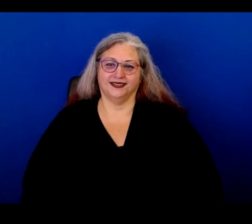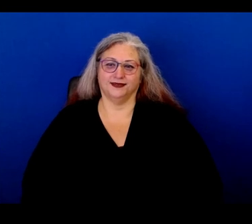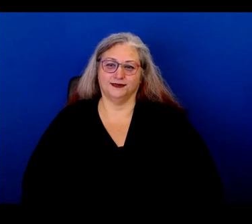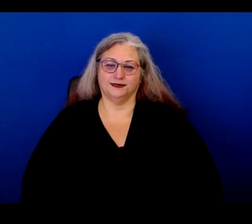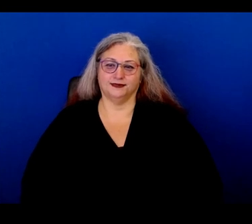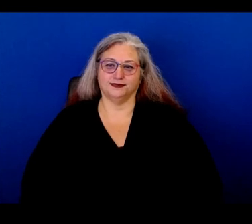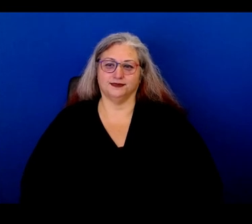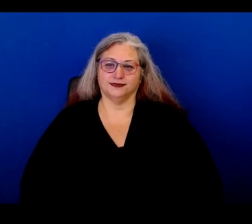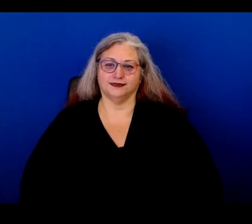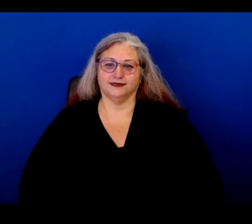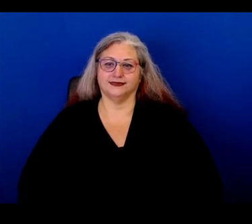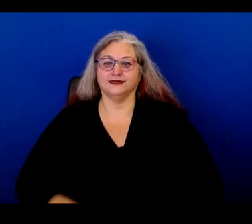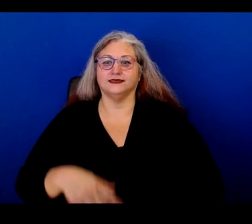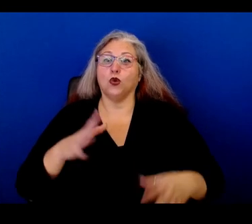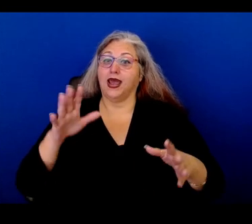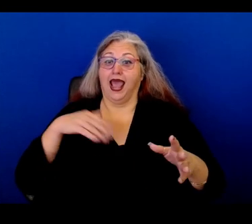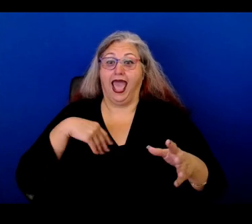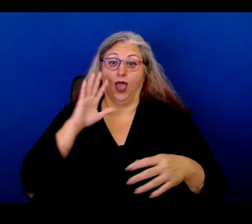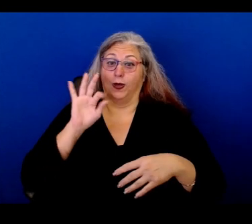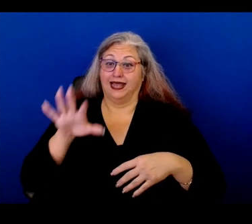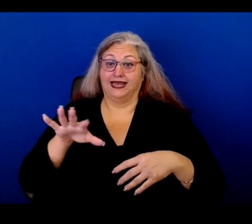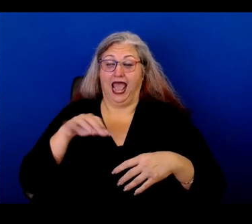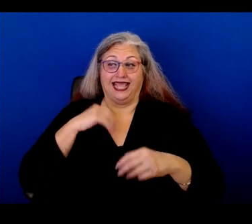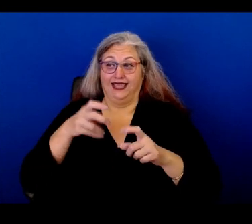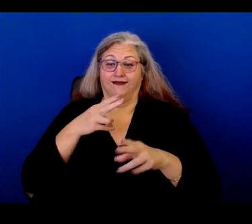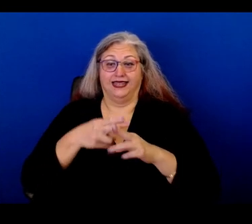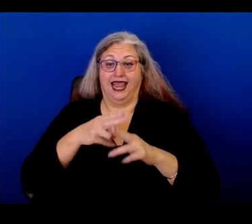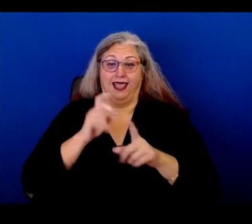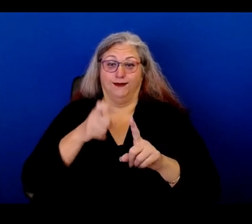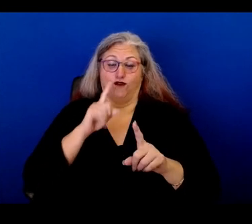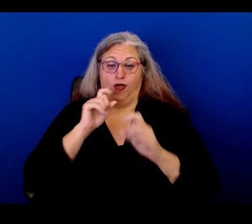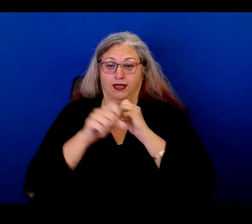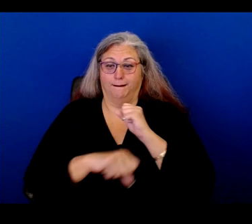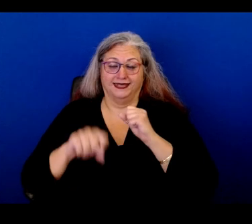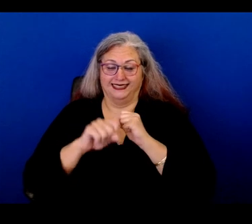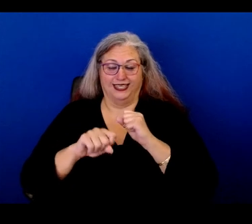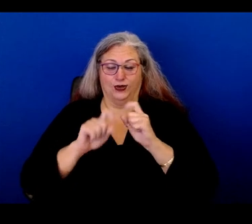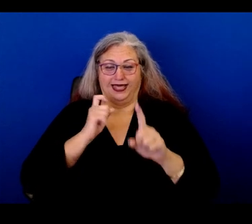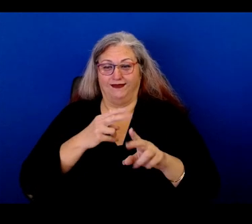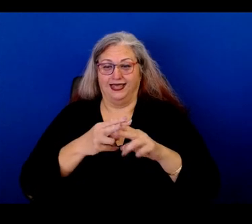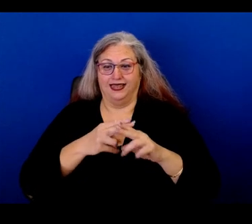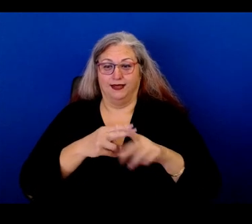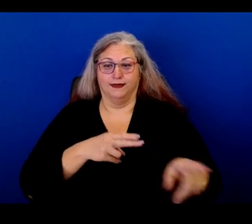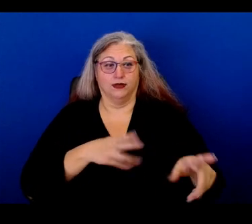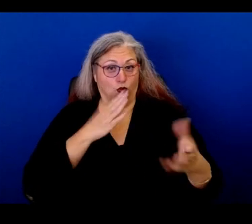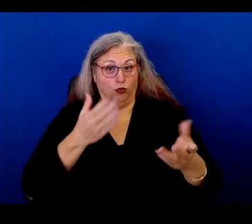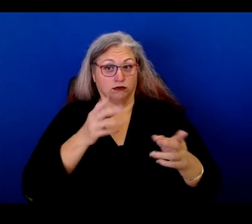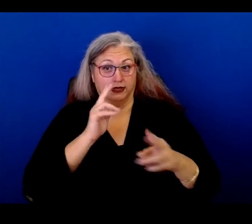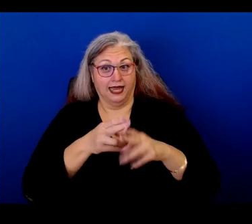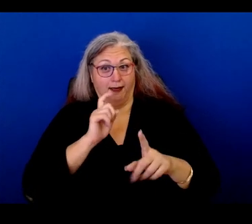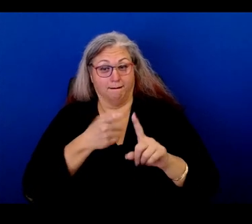Yeah. I'm going to name it in a minute. I'm going to name it. That's it. I'm just going to name this mosquito. Why don't you name it now?